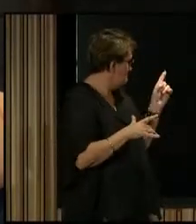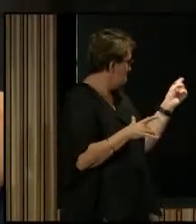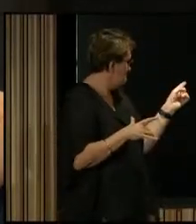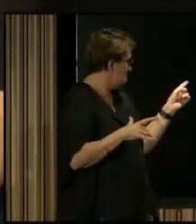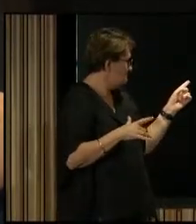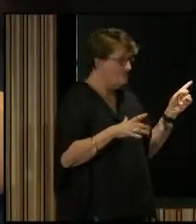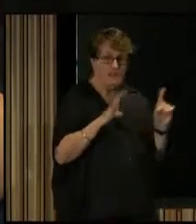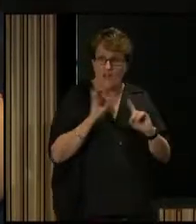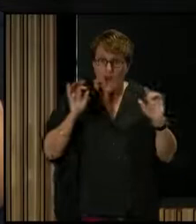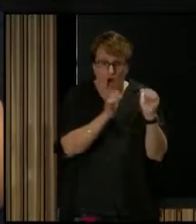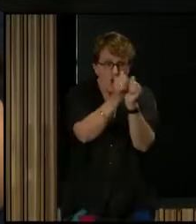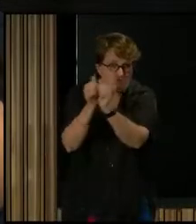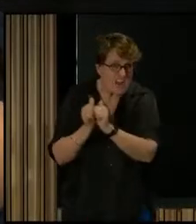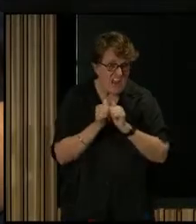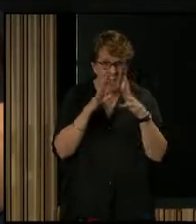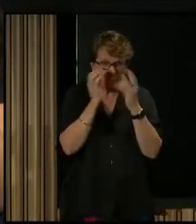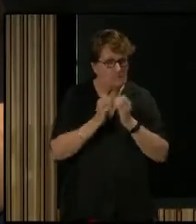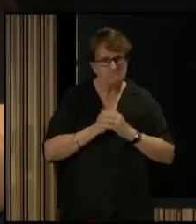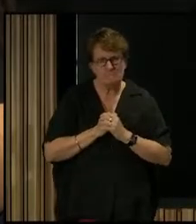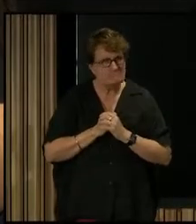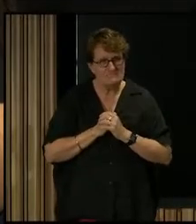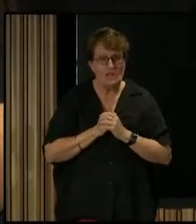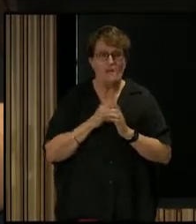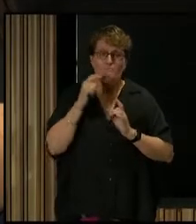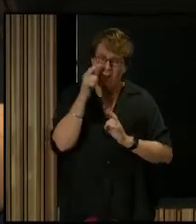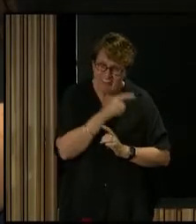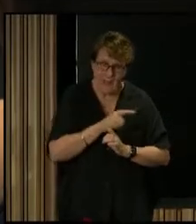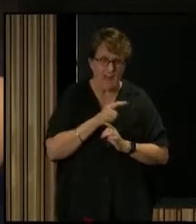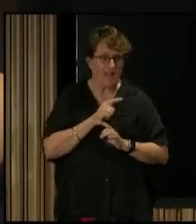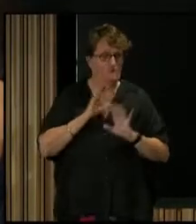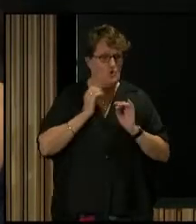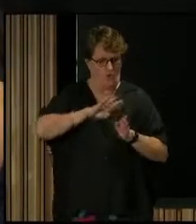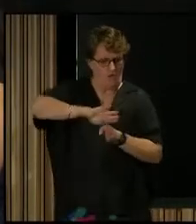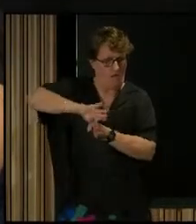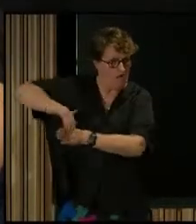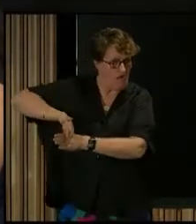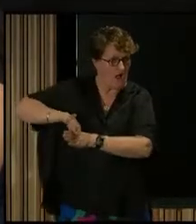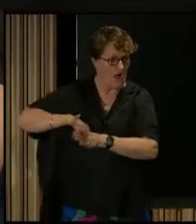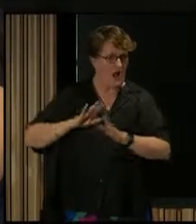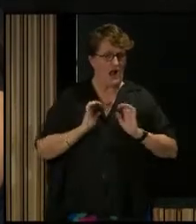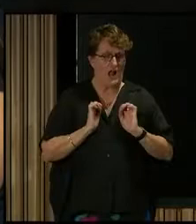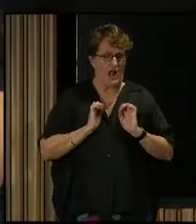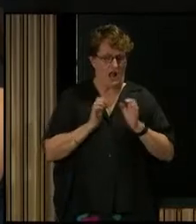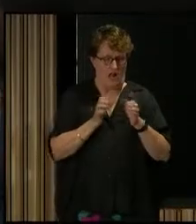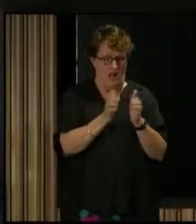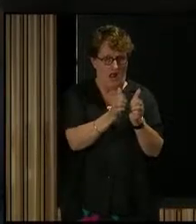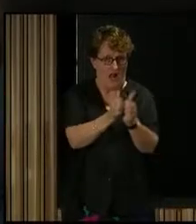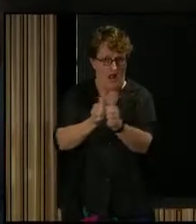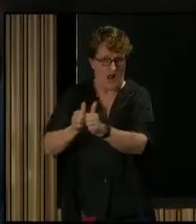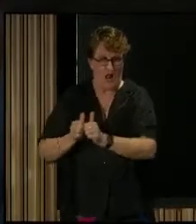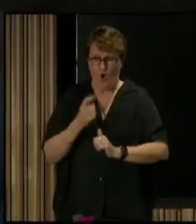don't agree on so much stuff. And yet, if we all just put our little paws in and decide that we'll make something together